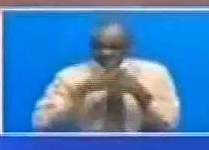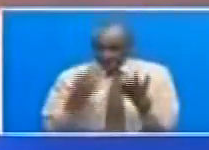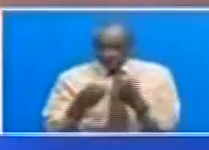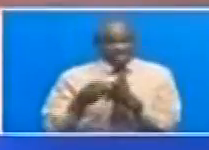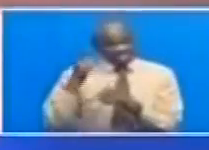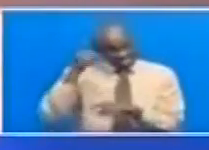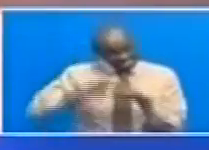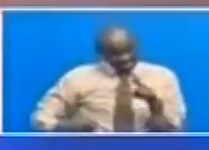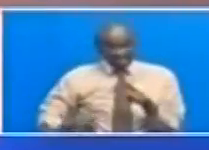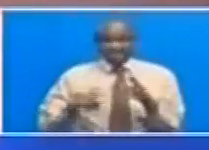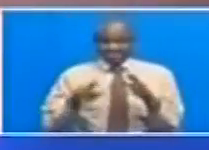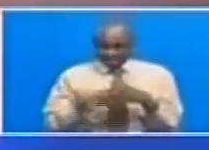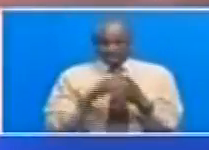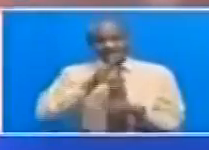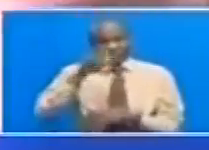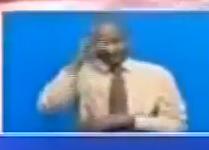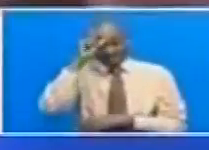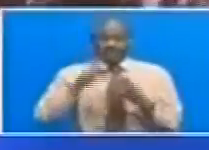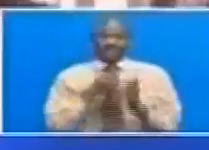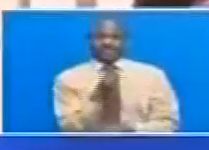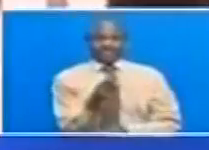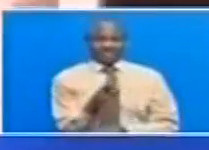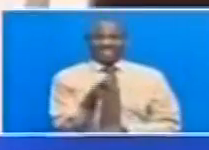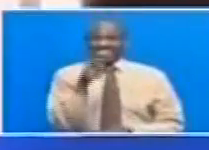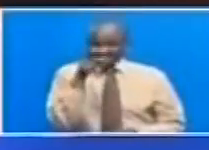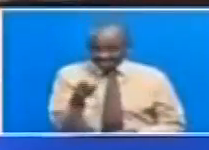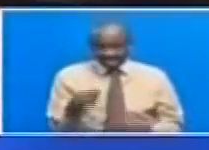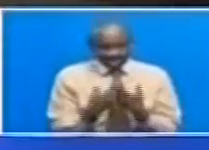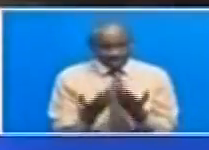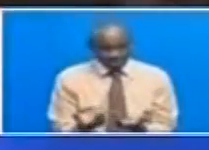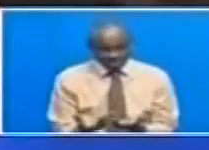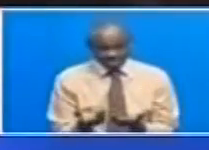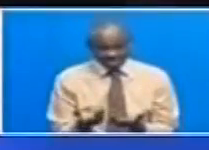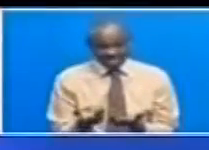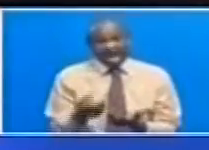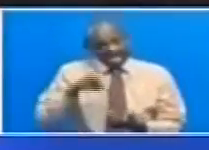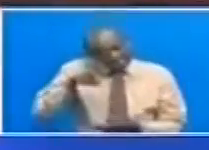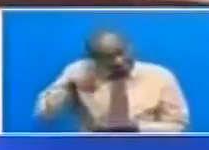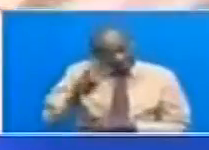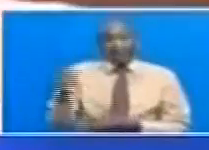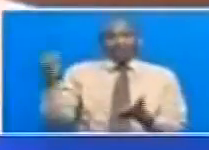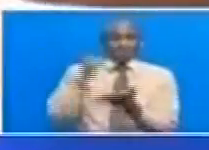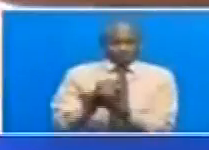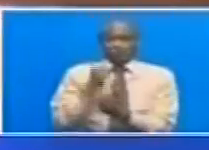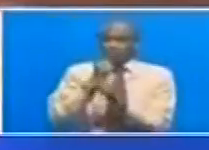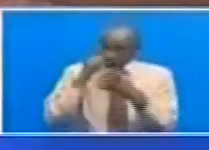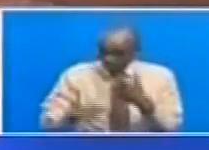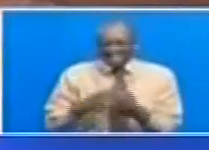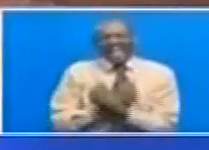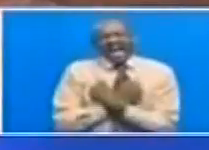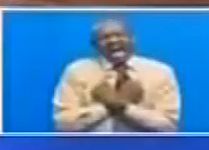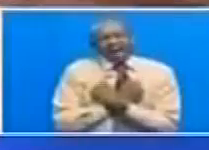early this year by the county government. That was the upside, including Angeline being employed to do what she